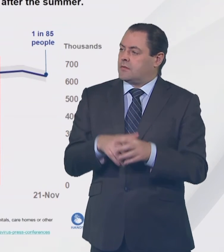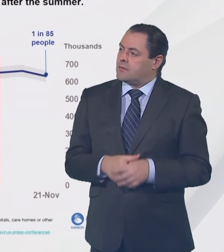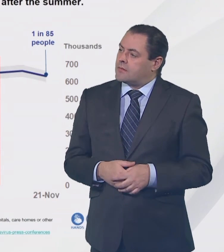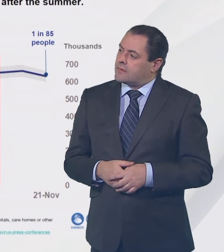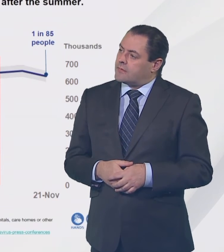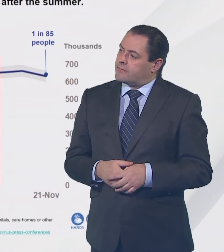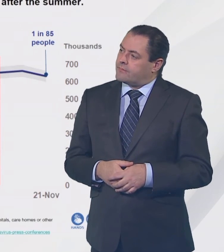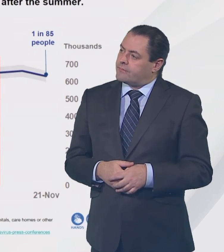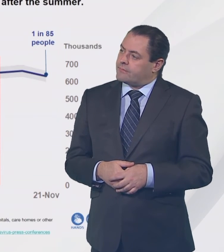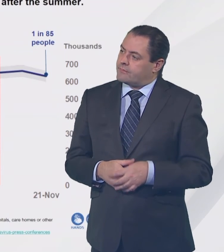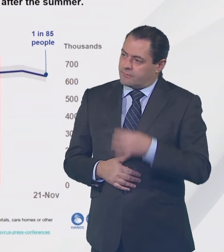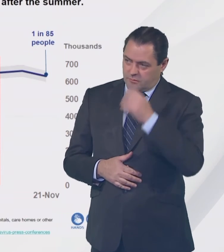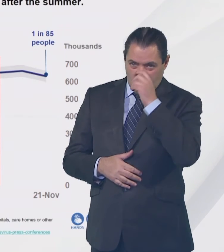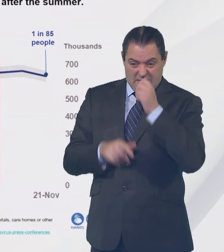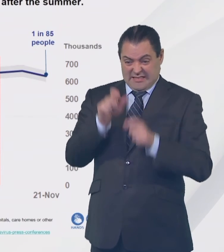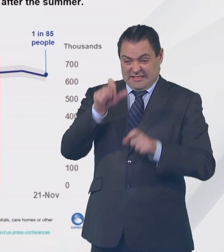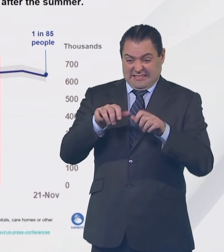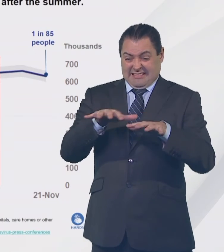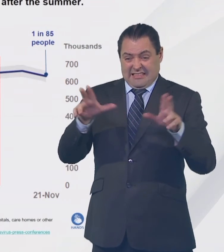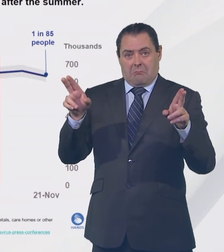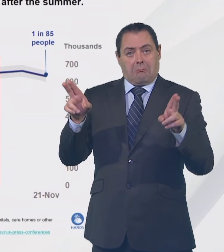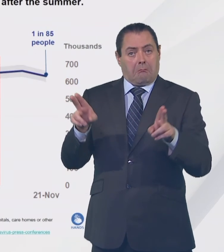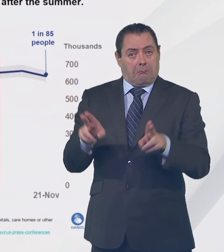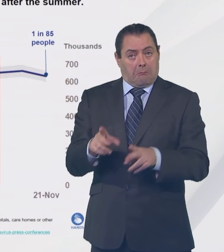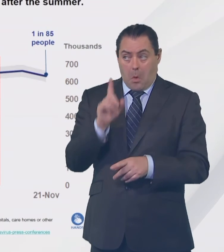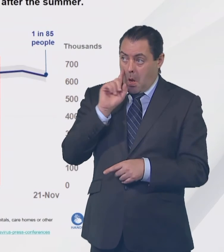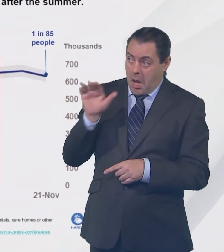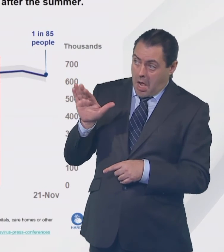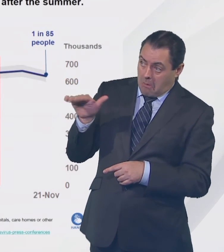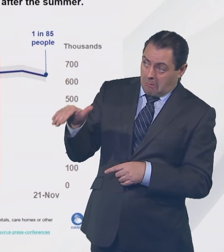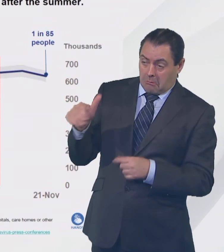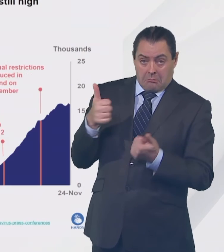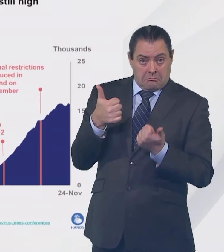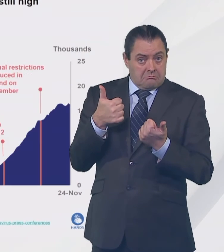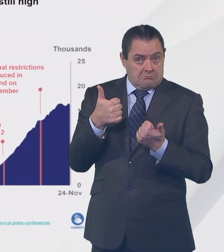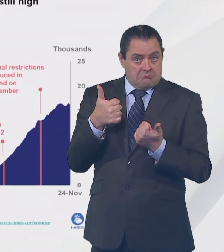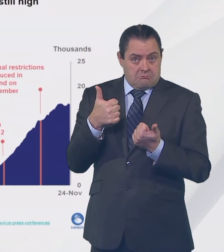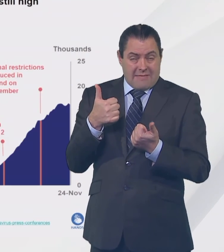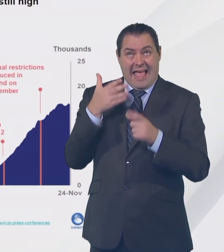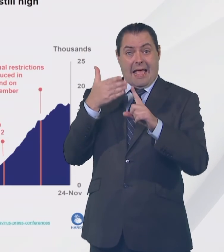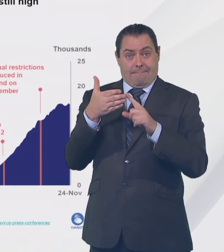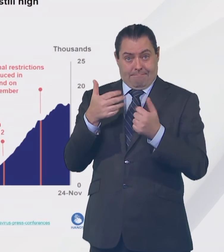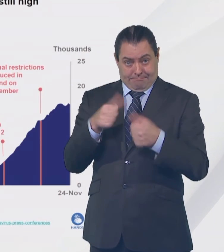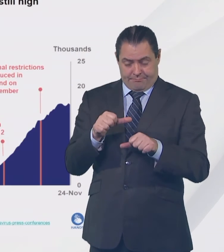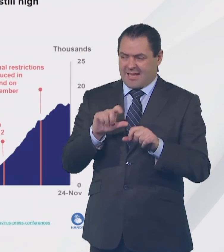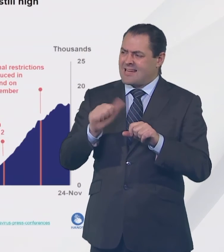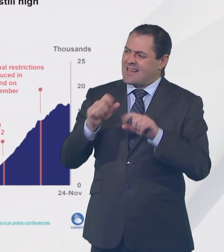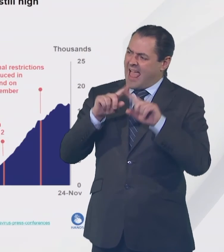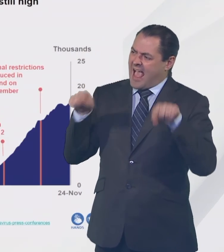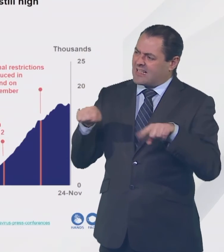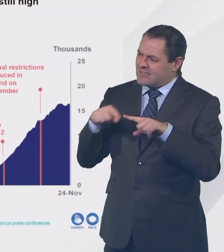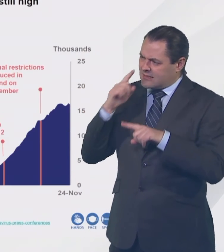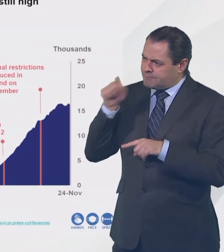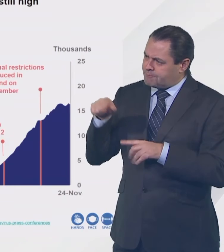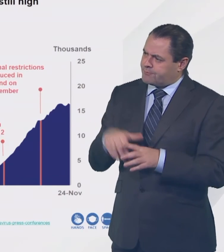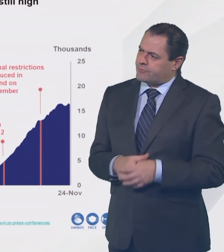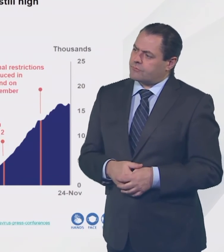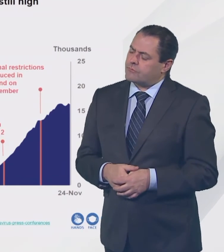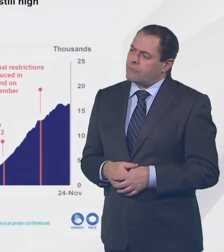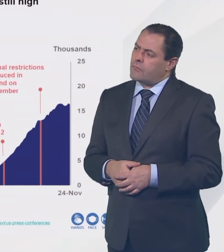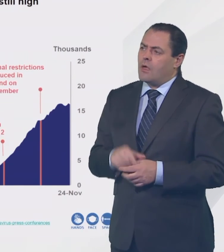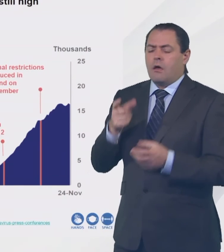cases, it's turned the corner by the look of the data we have now. Next slide, please. If we